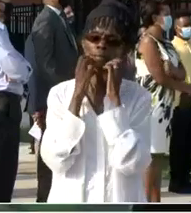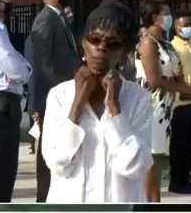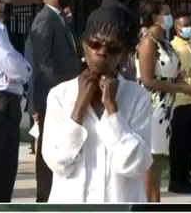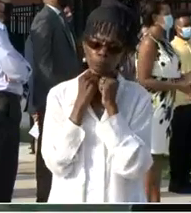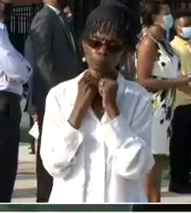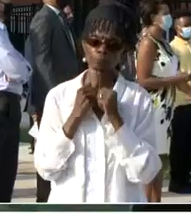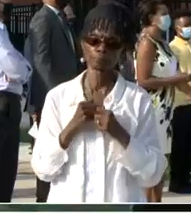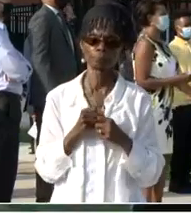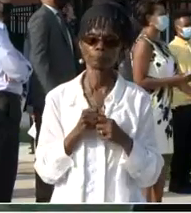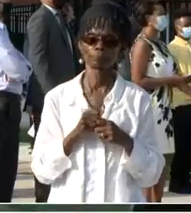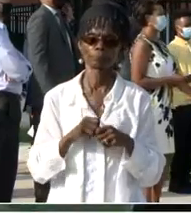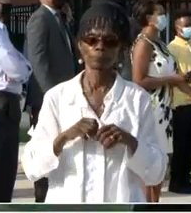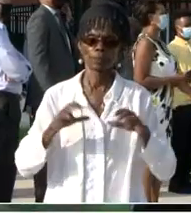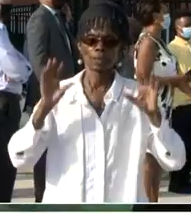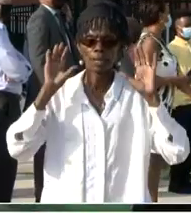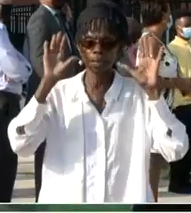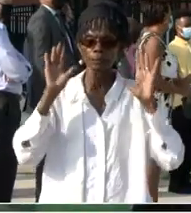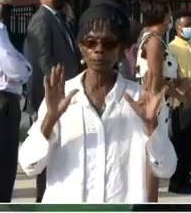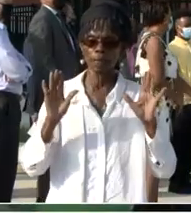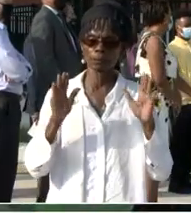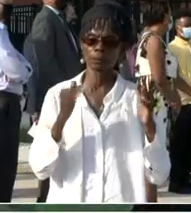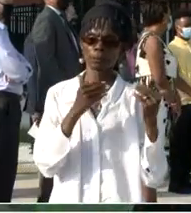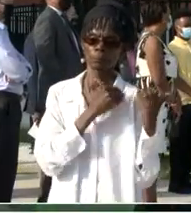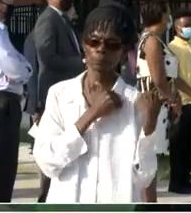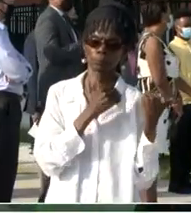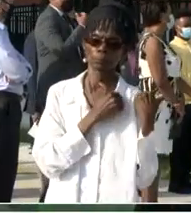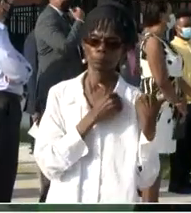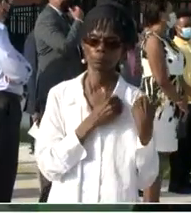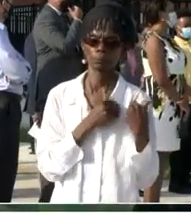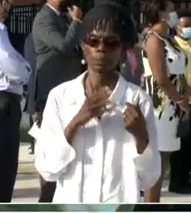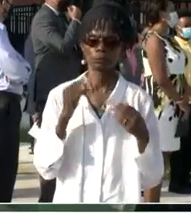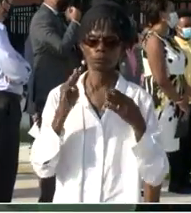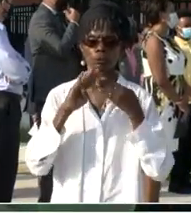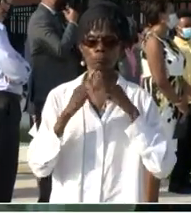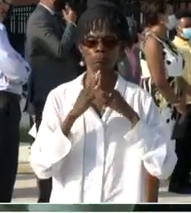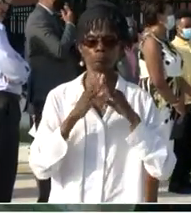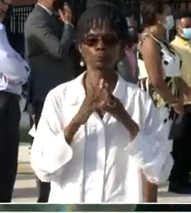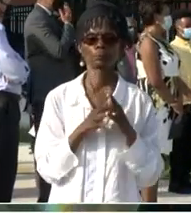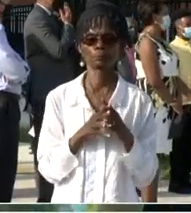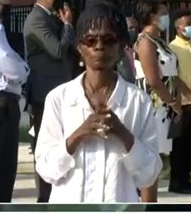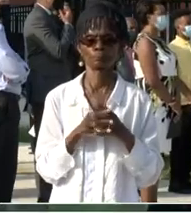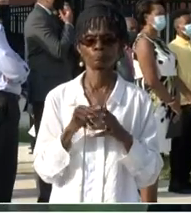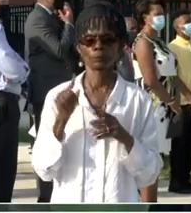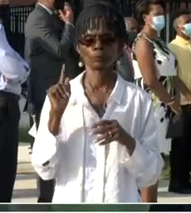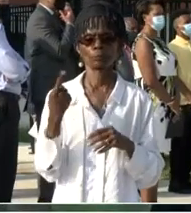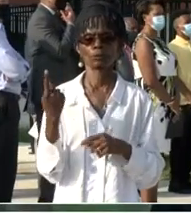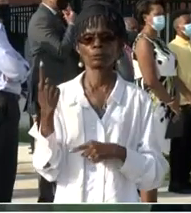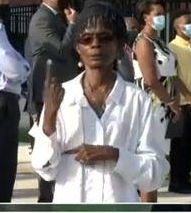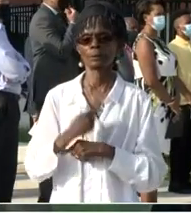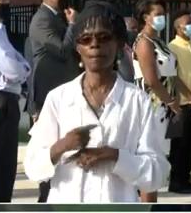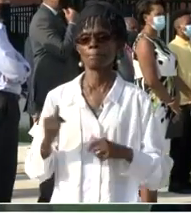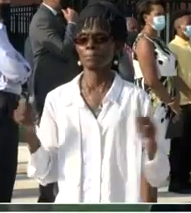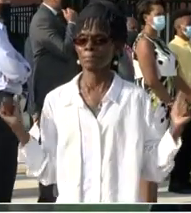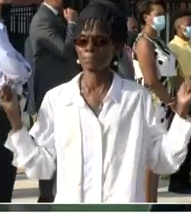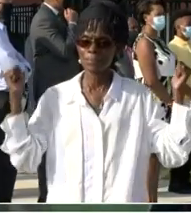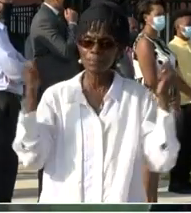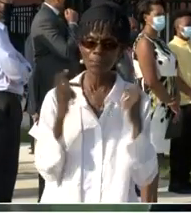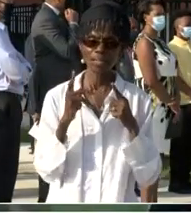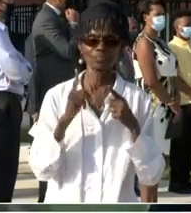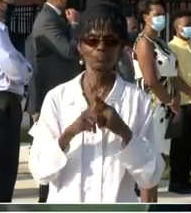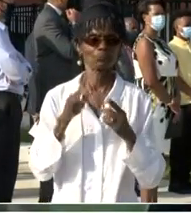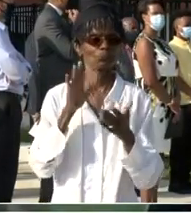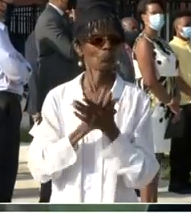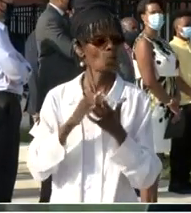are excellence, responsibility, integrity, and community. The first day back is all about community. We have grown and strengthened